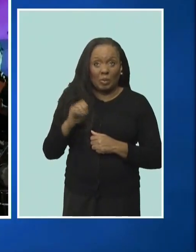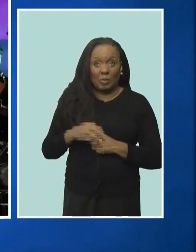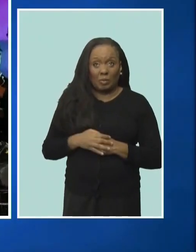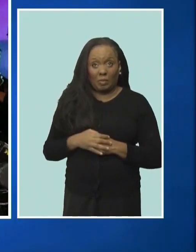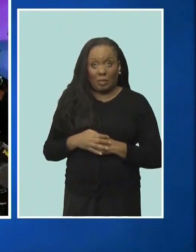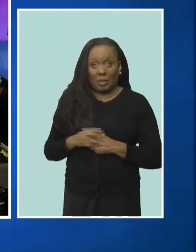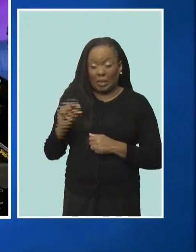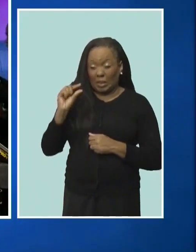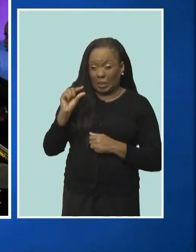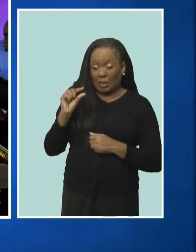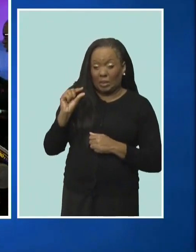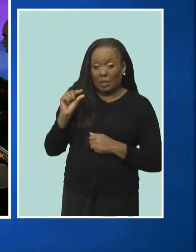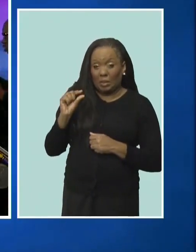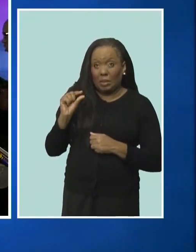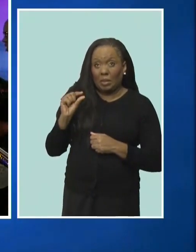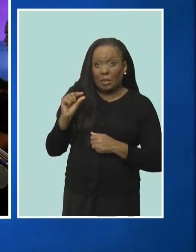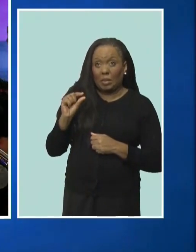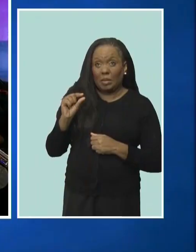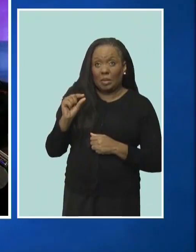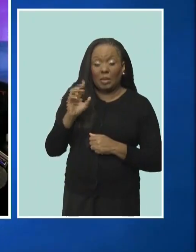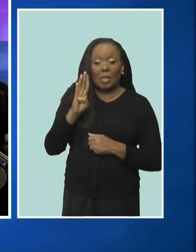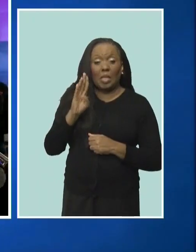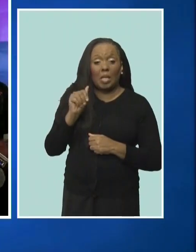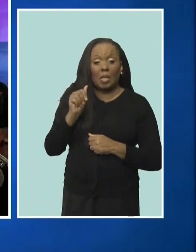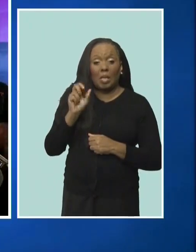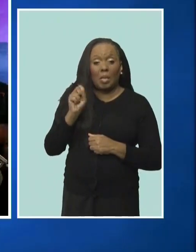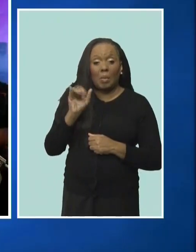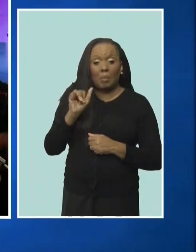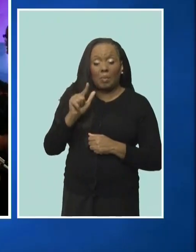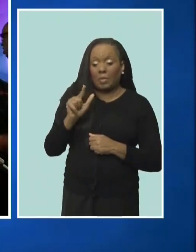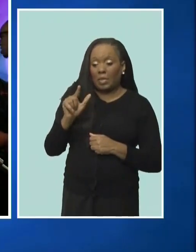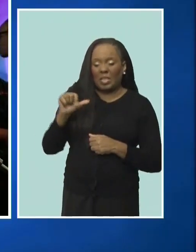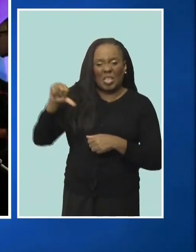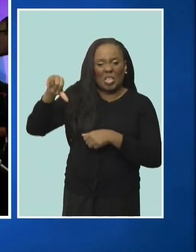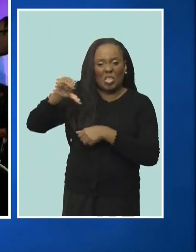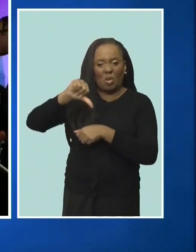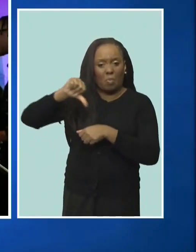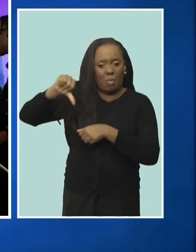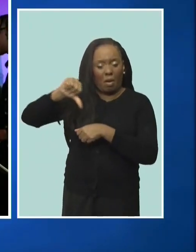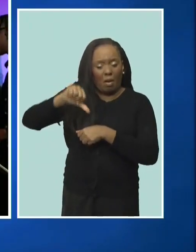1 ounce of my basil syrup,